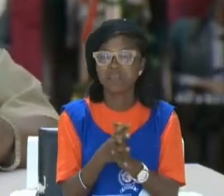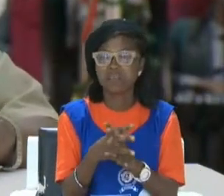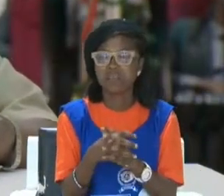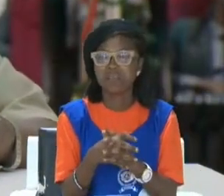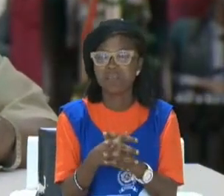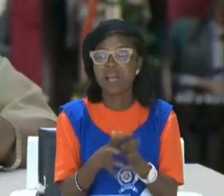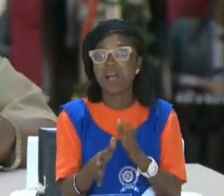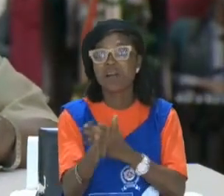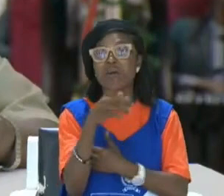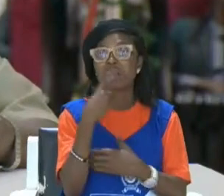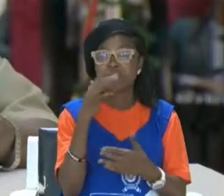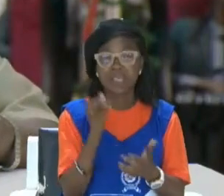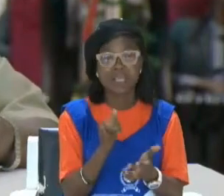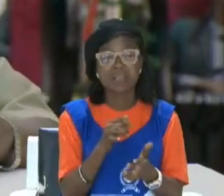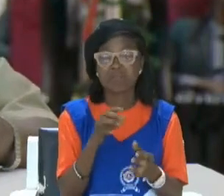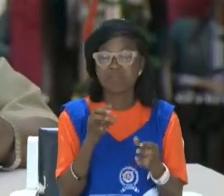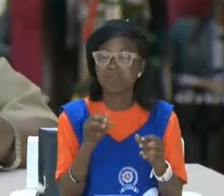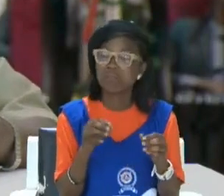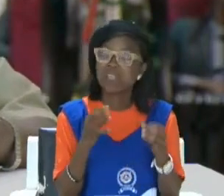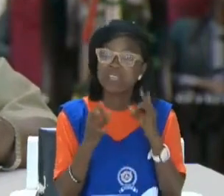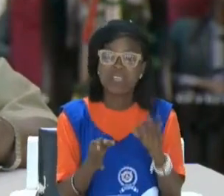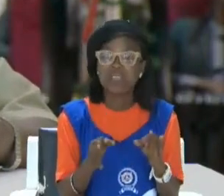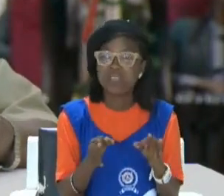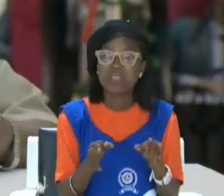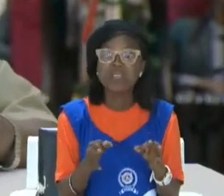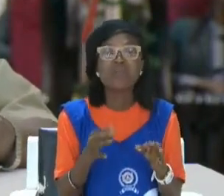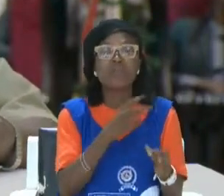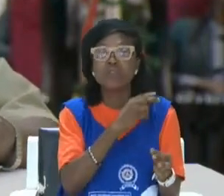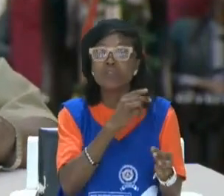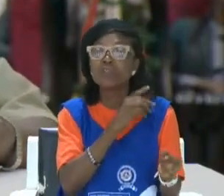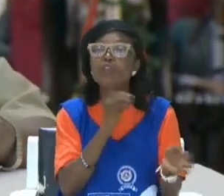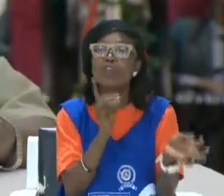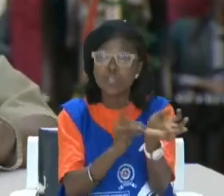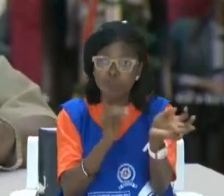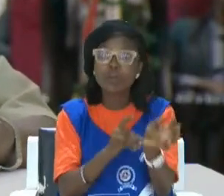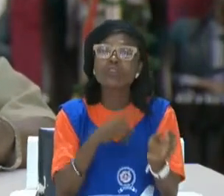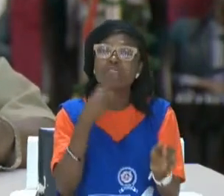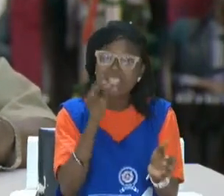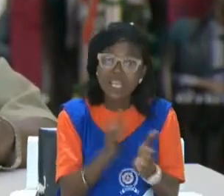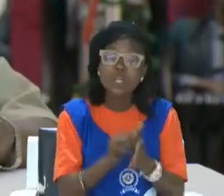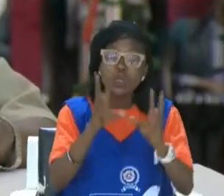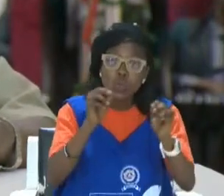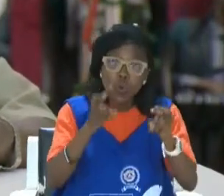And God said, well, if they say there's no way, I am see the way.